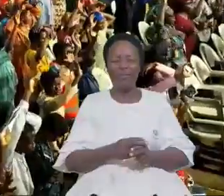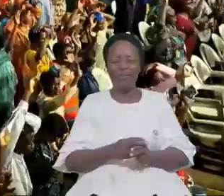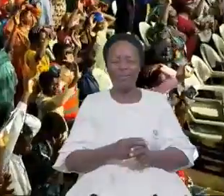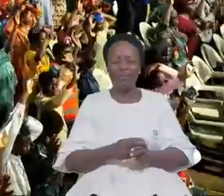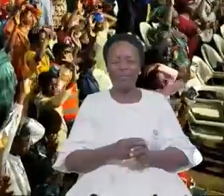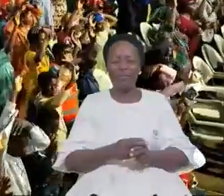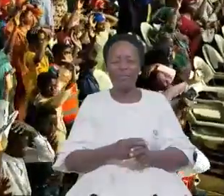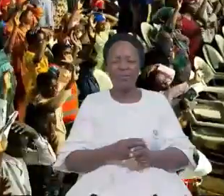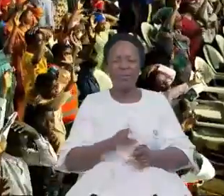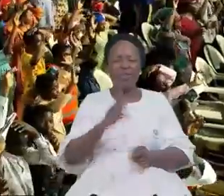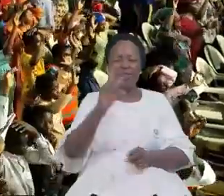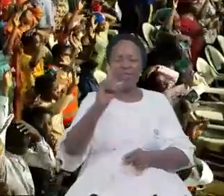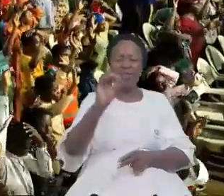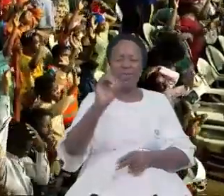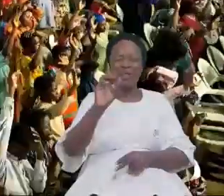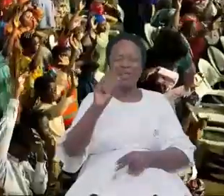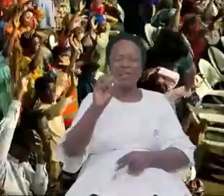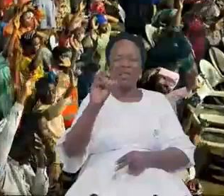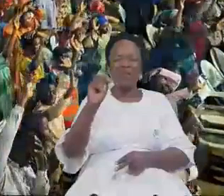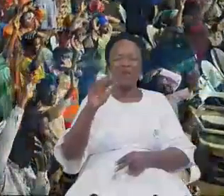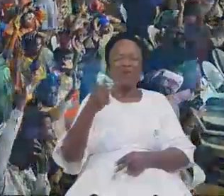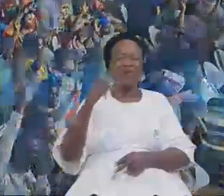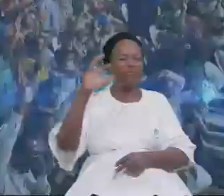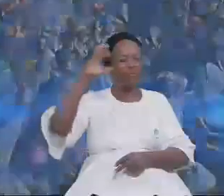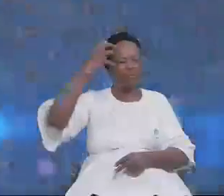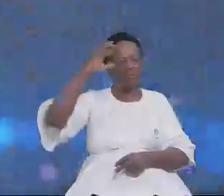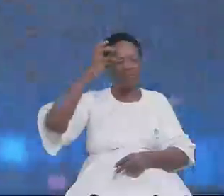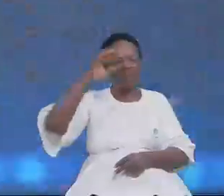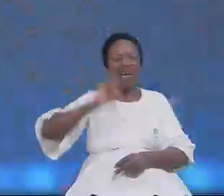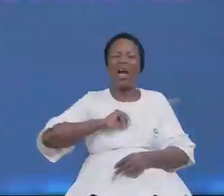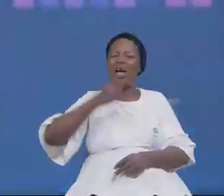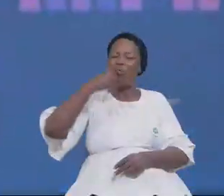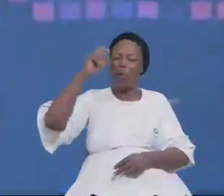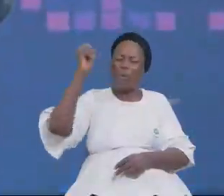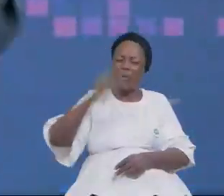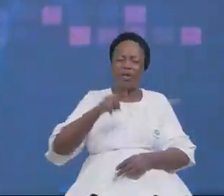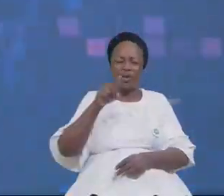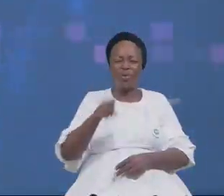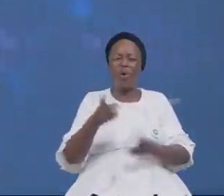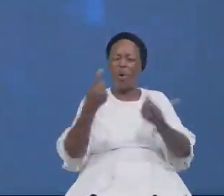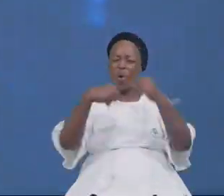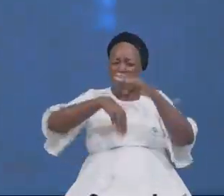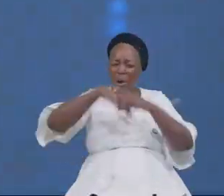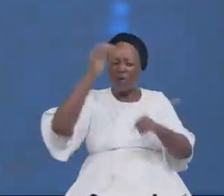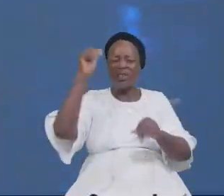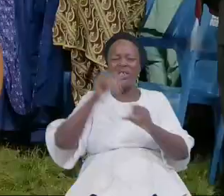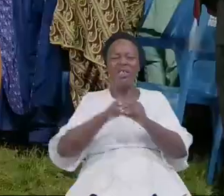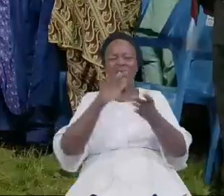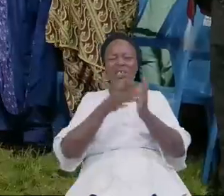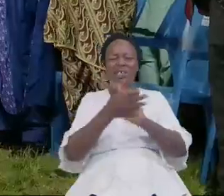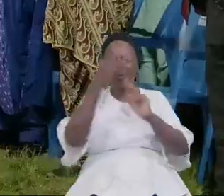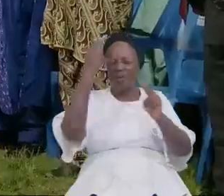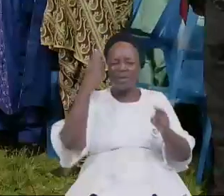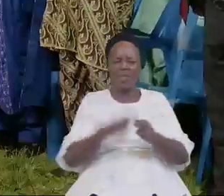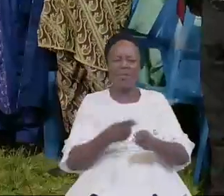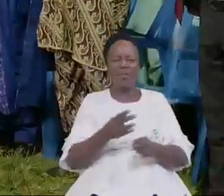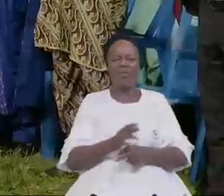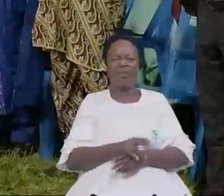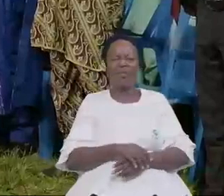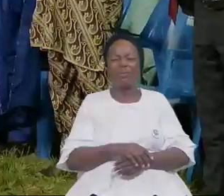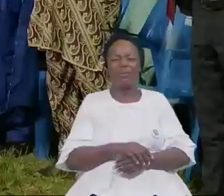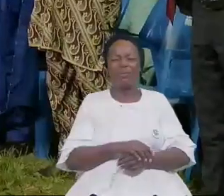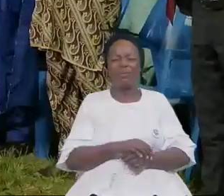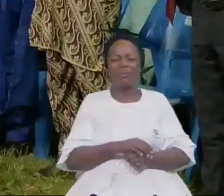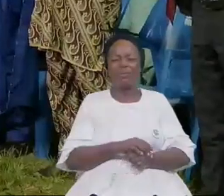Demon of insanity, I command you, come out in Jesus' name.